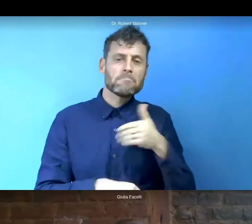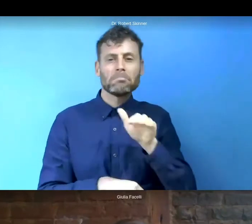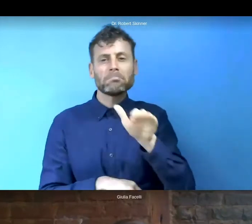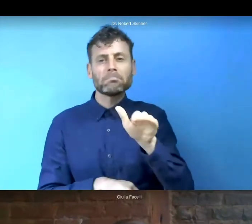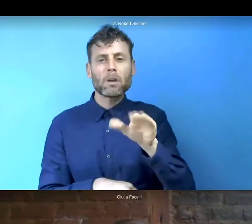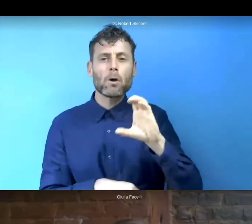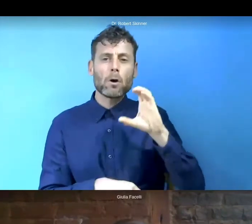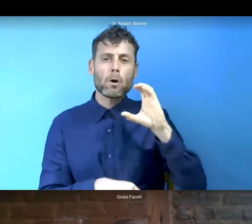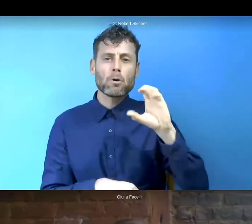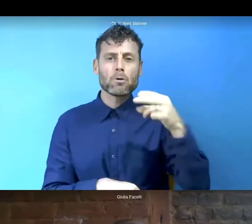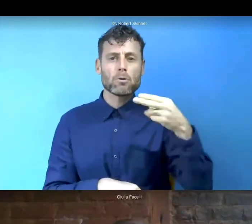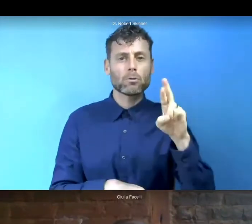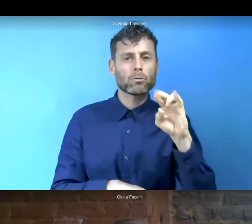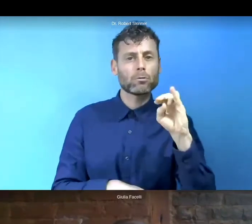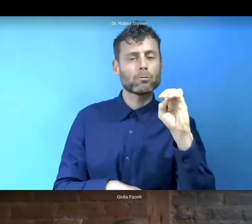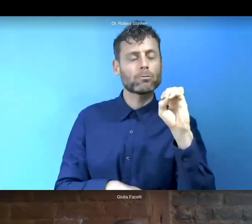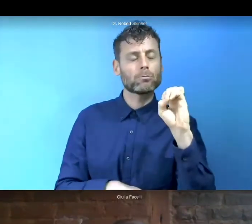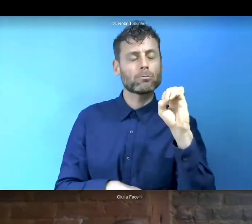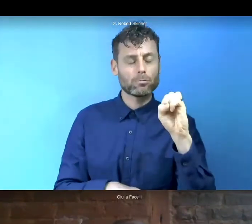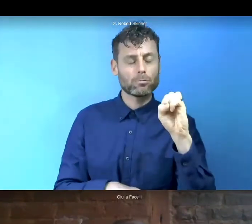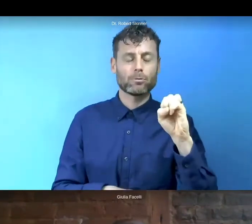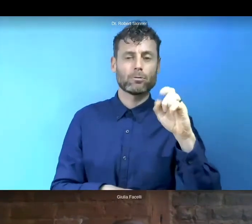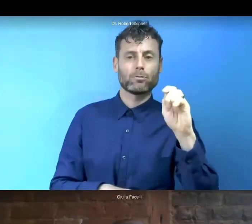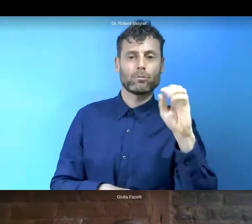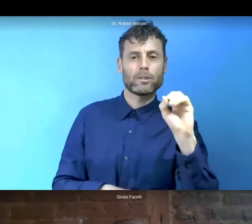cultural heritage as a catalyst for sustainable growth?